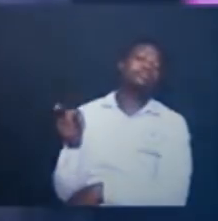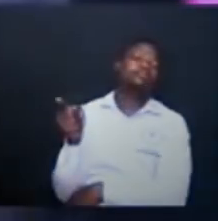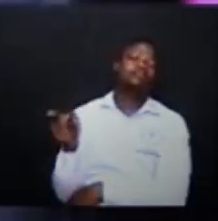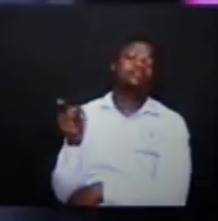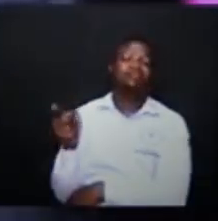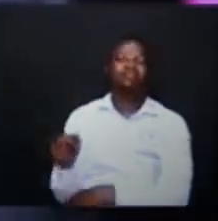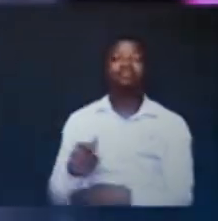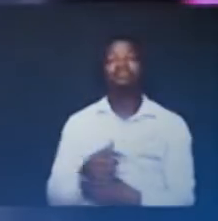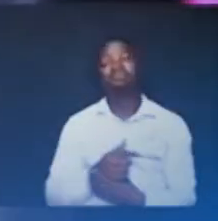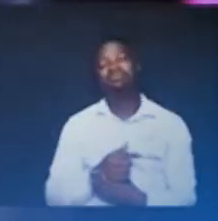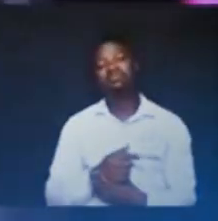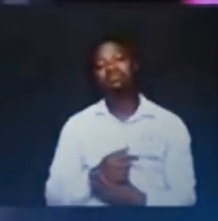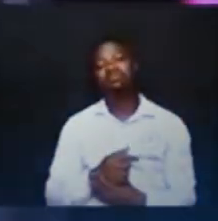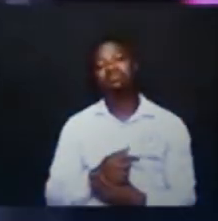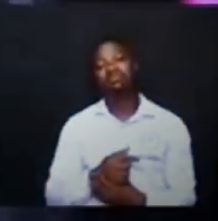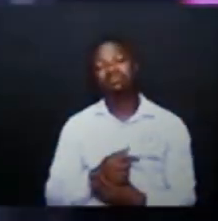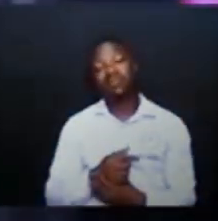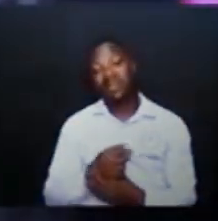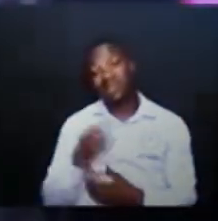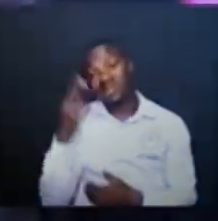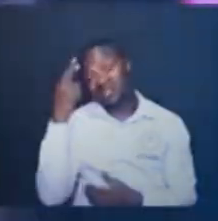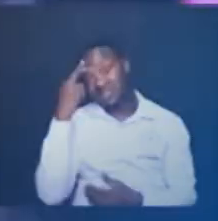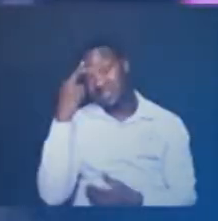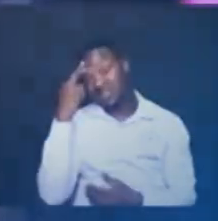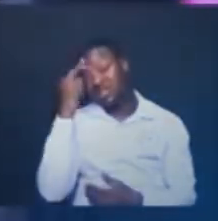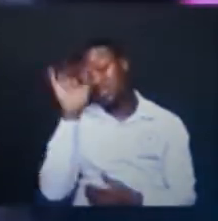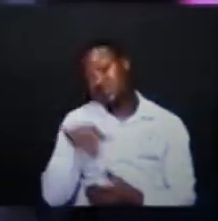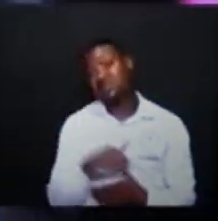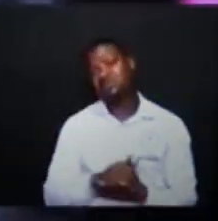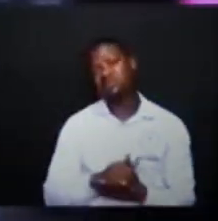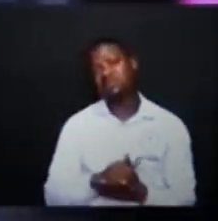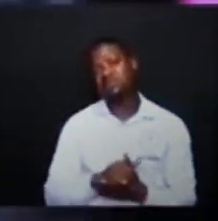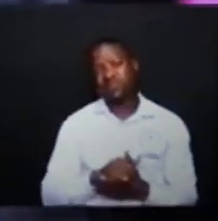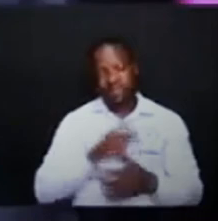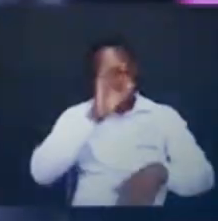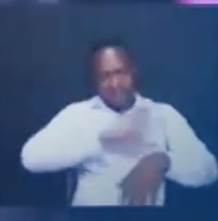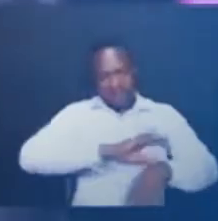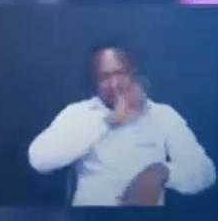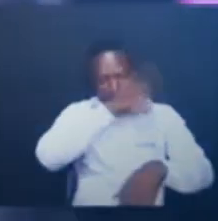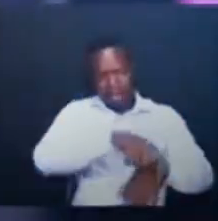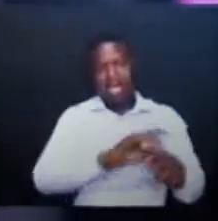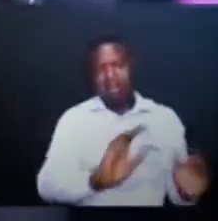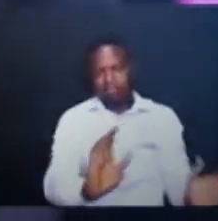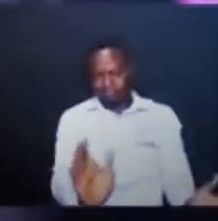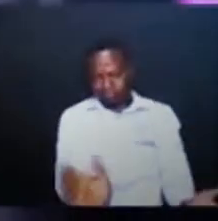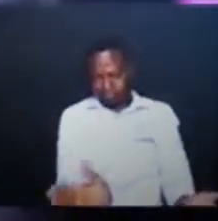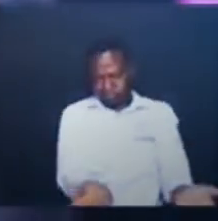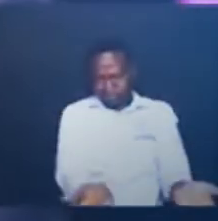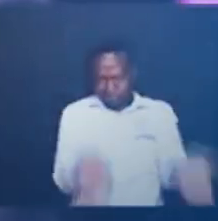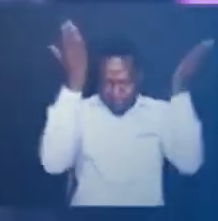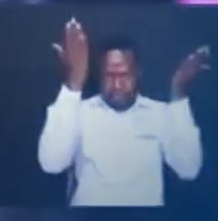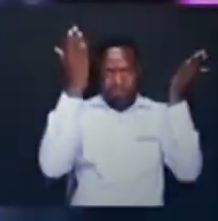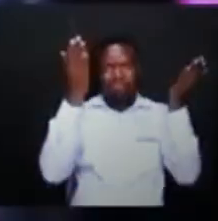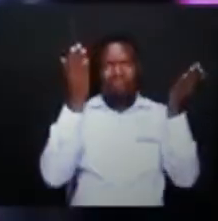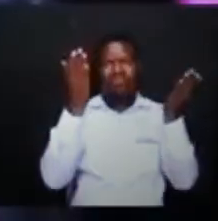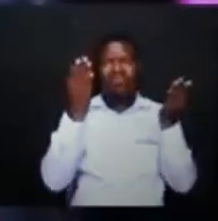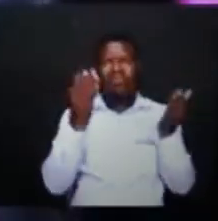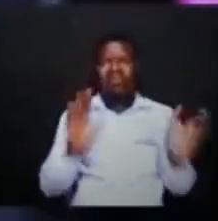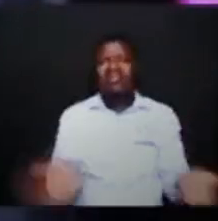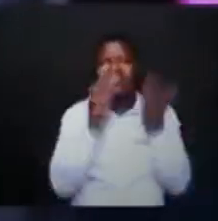future. It is for this reason that the church will arise to possess